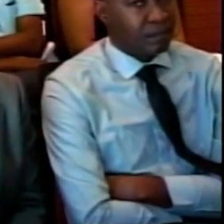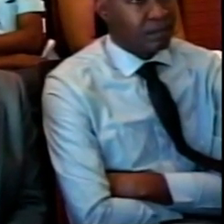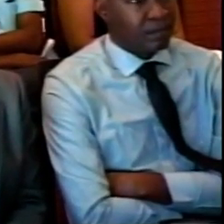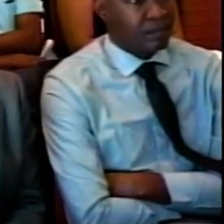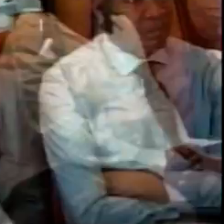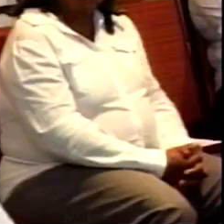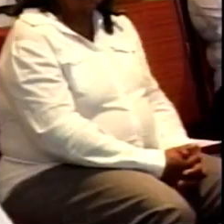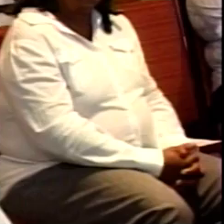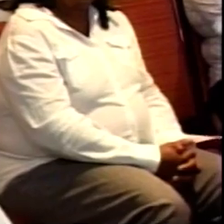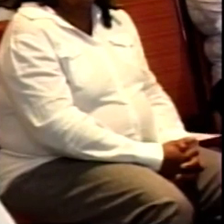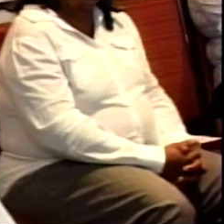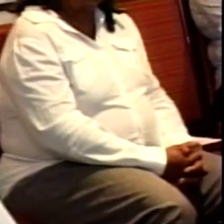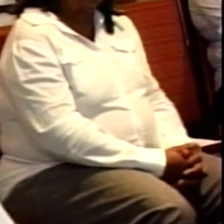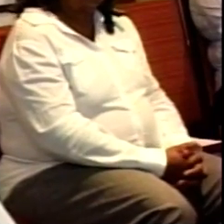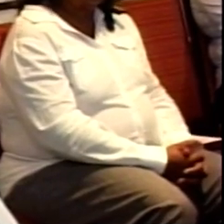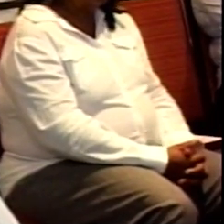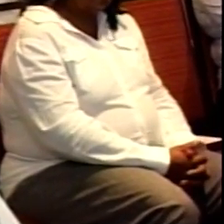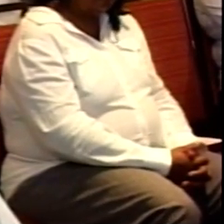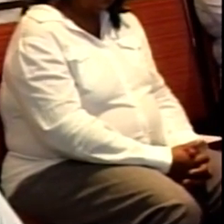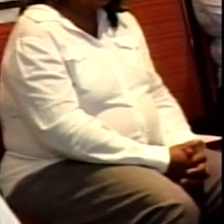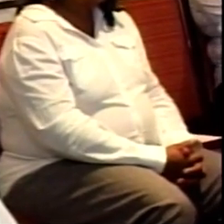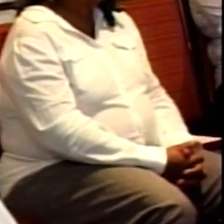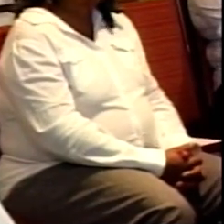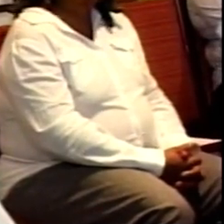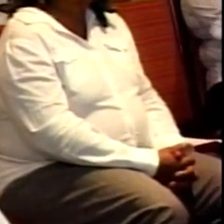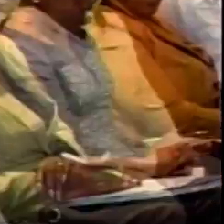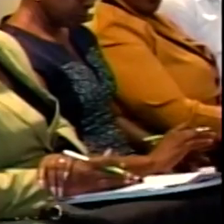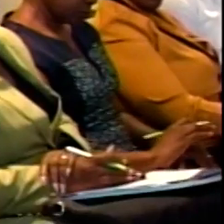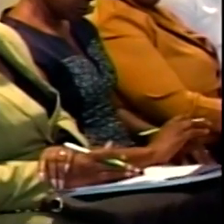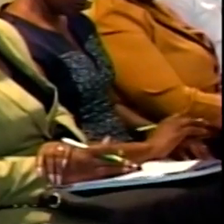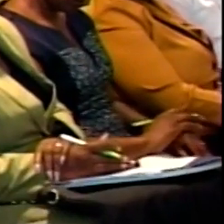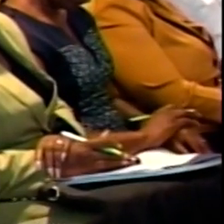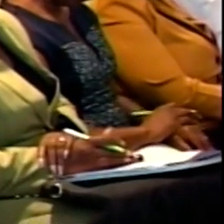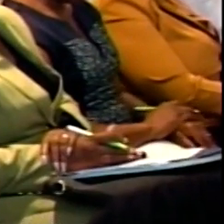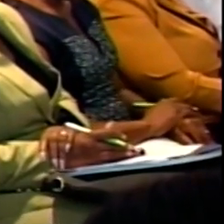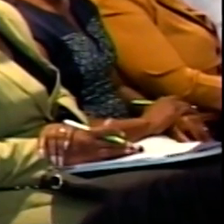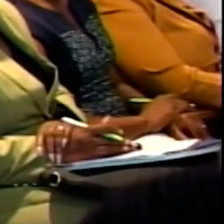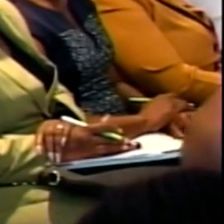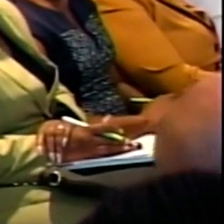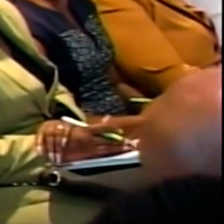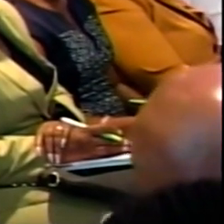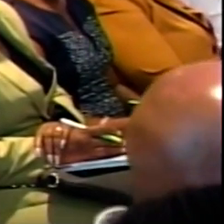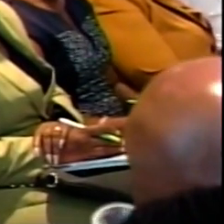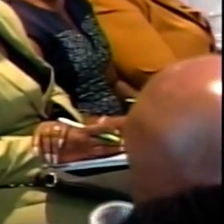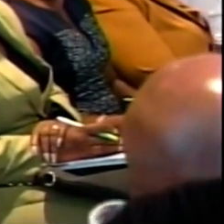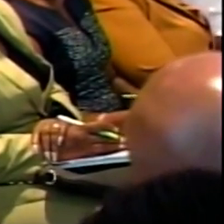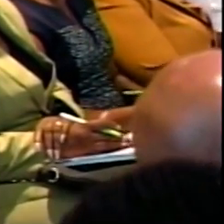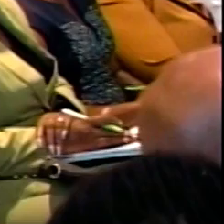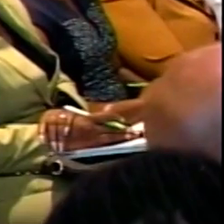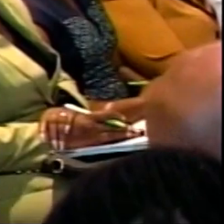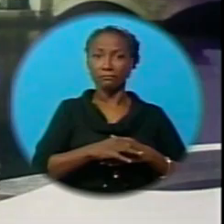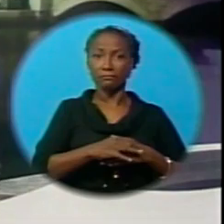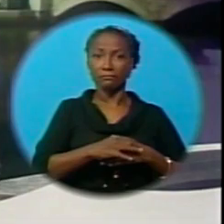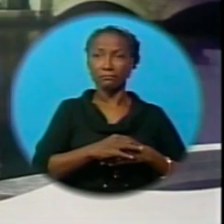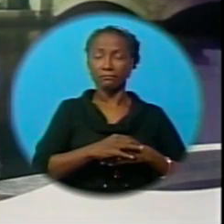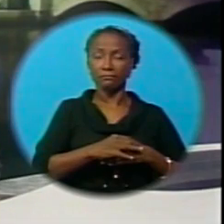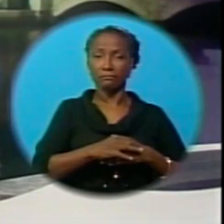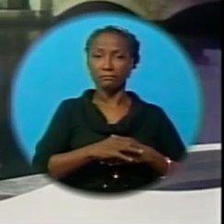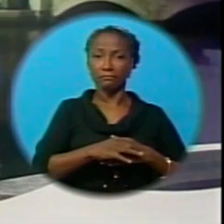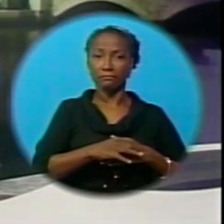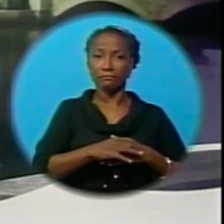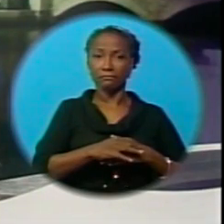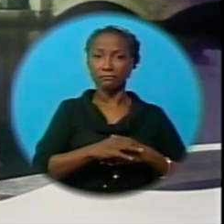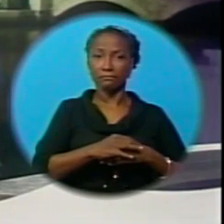ICA representative also raised concerns in connection to recent reports about the recalling of tuna and last week's talks about the illegal importation